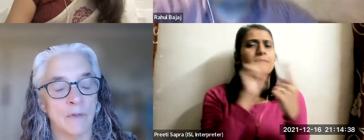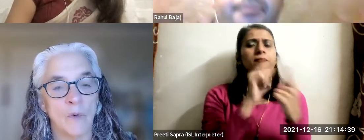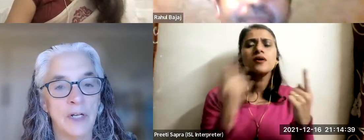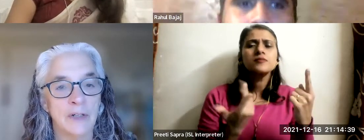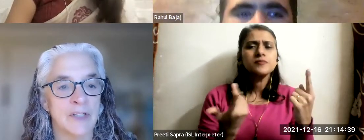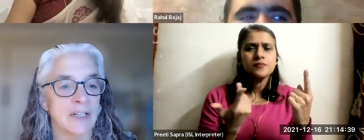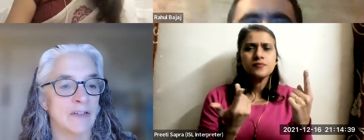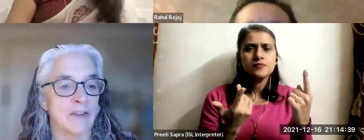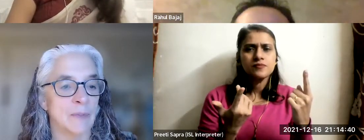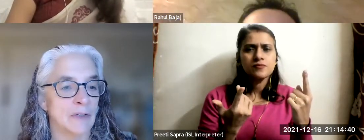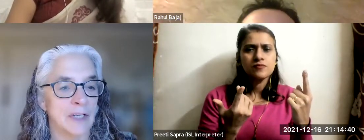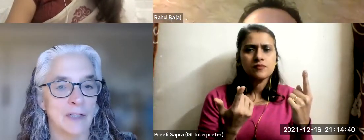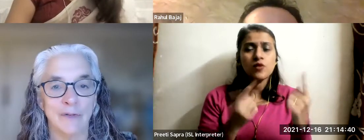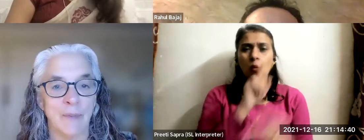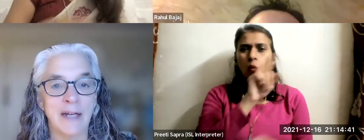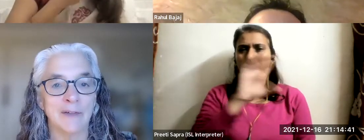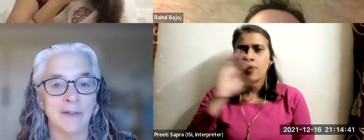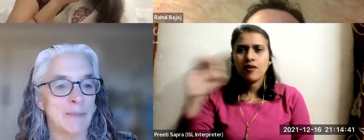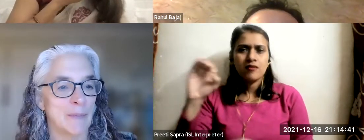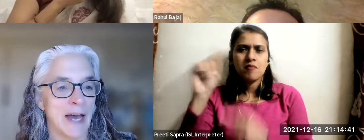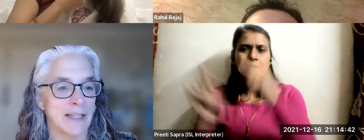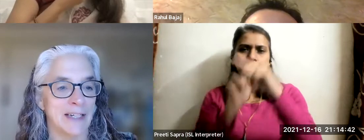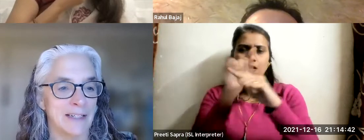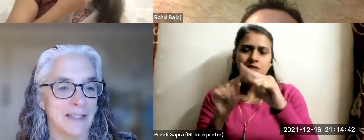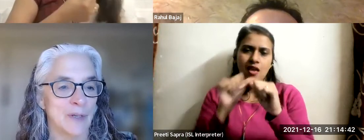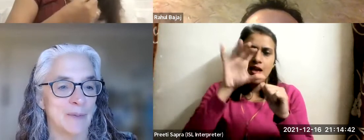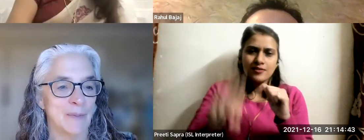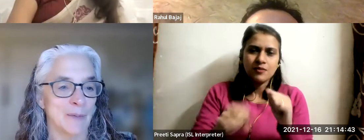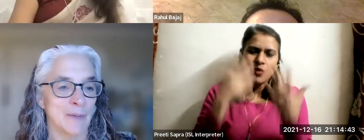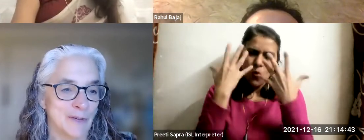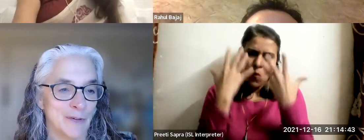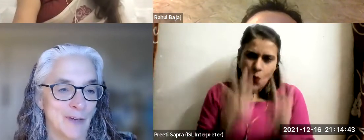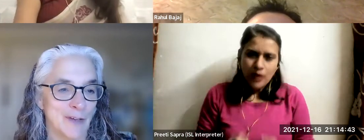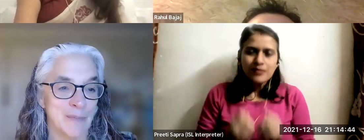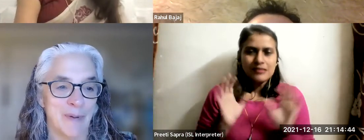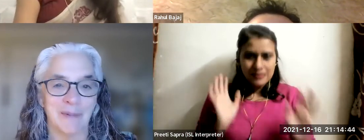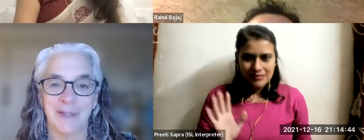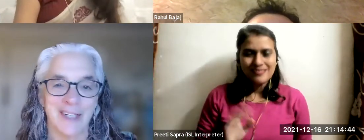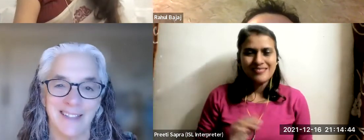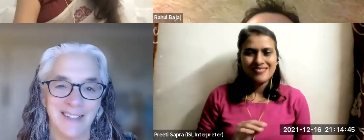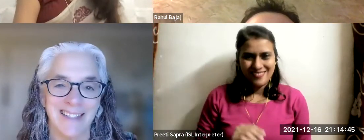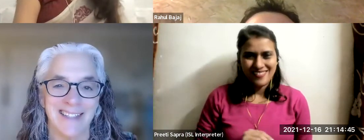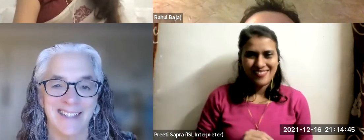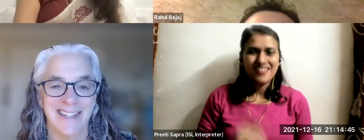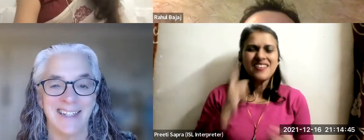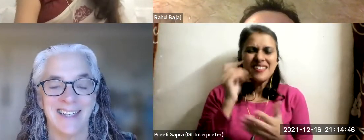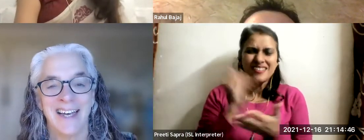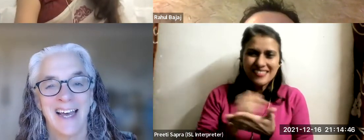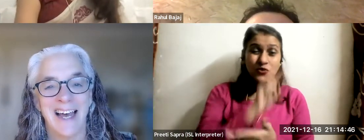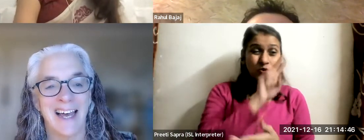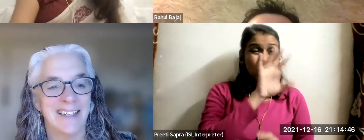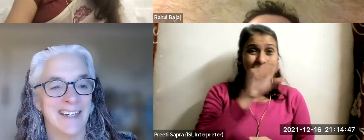be 100% accessible. It looks better in the paperback than it did when the American Bar Association published it in